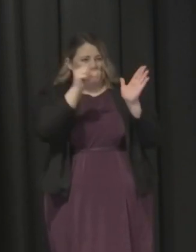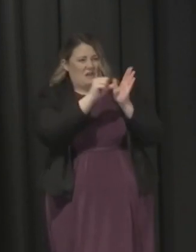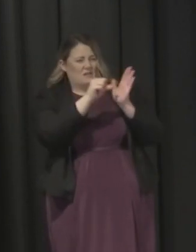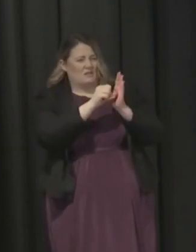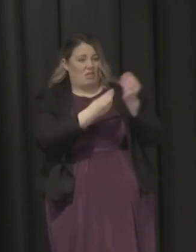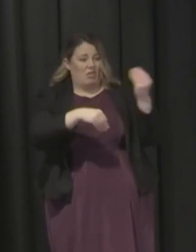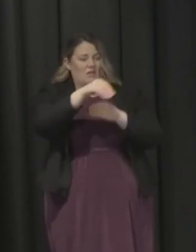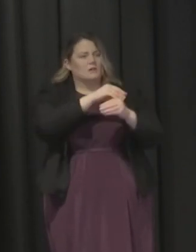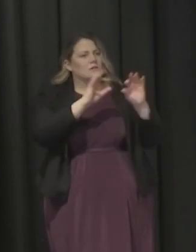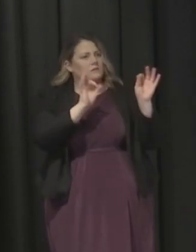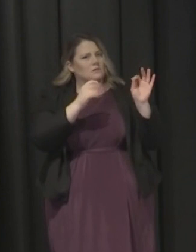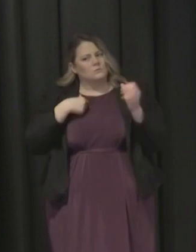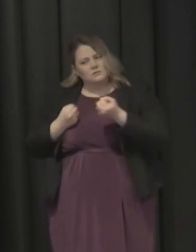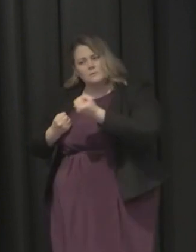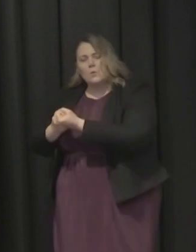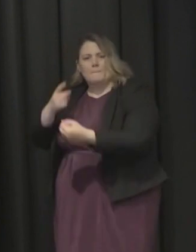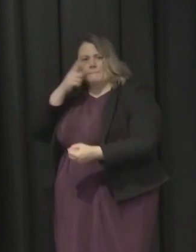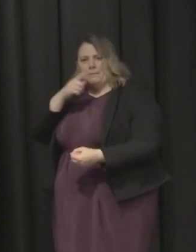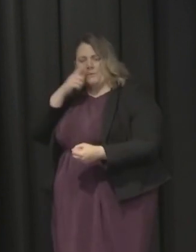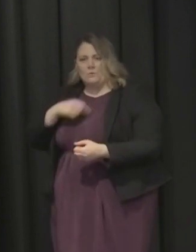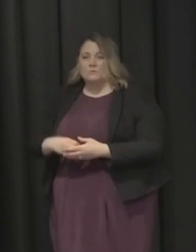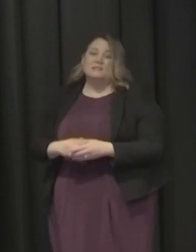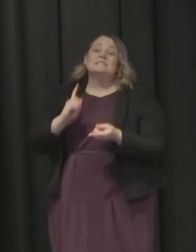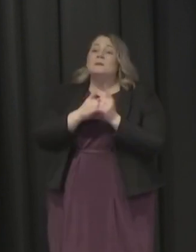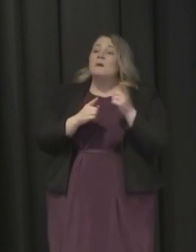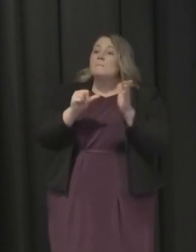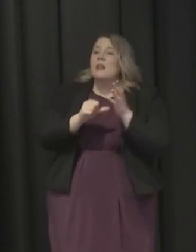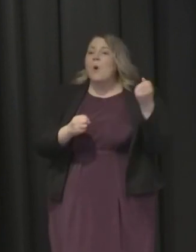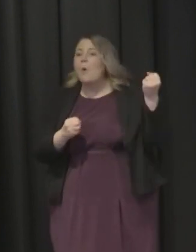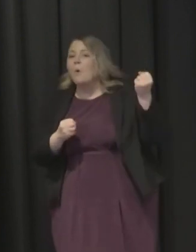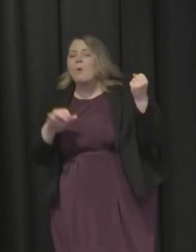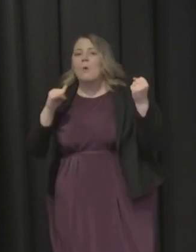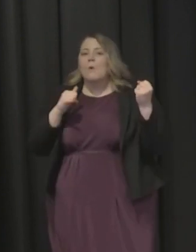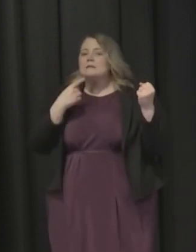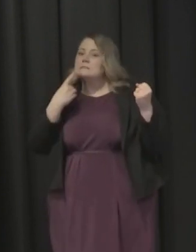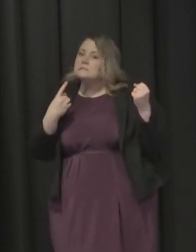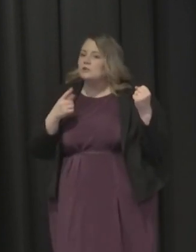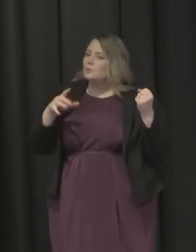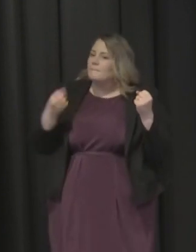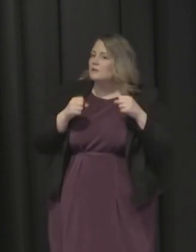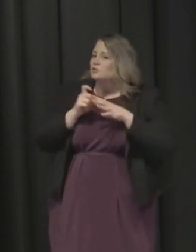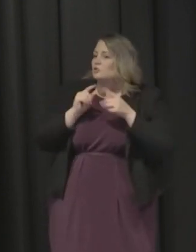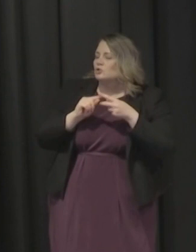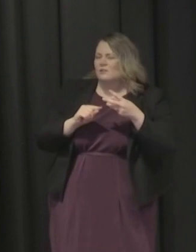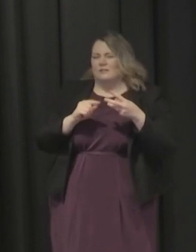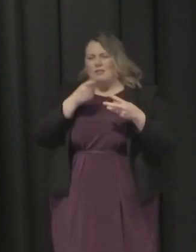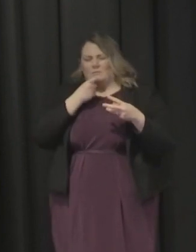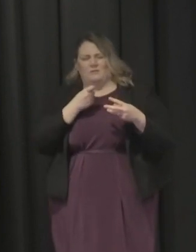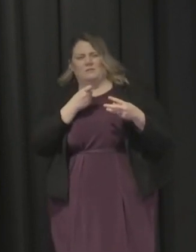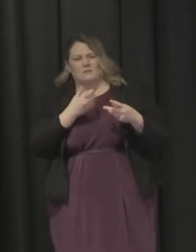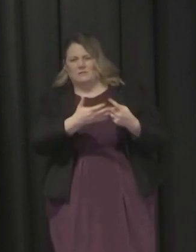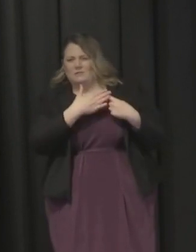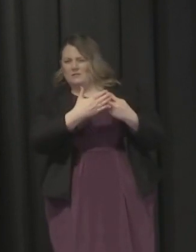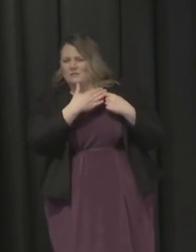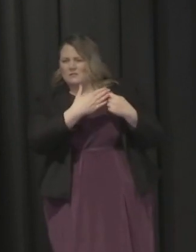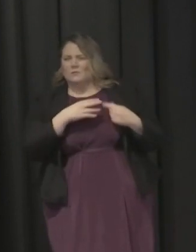in unwavering terms, making it clear that our actions are consistent with that roadmap. And it seems